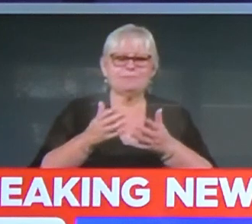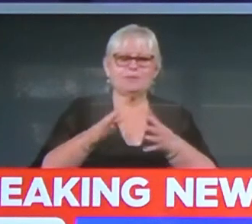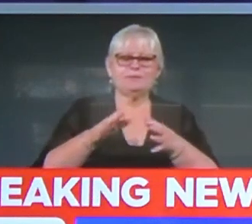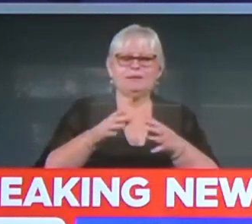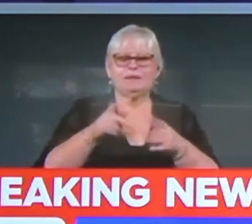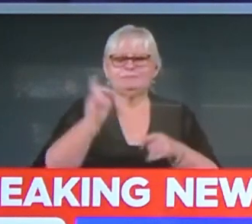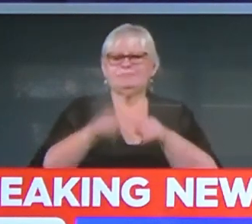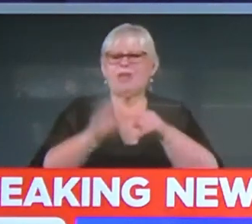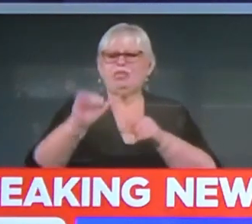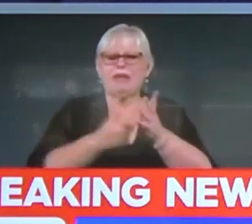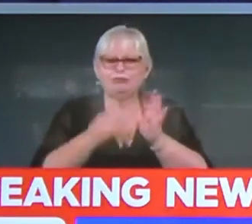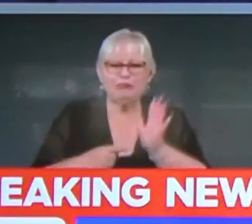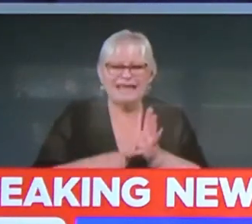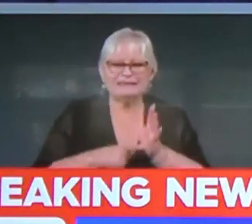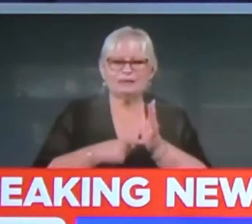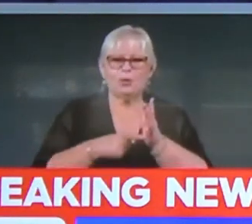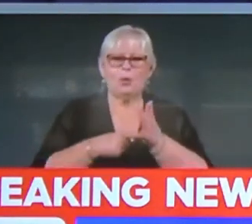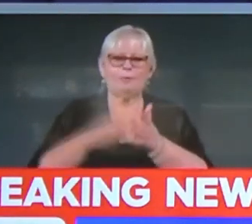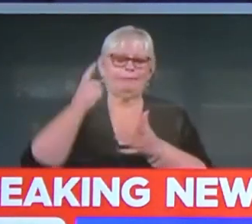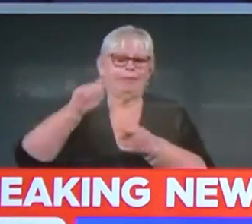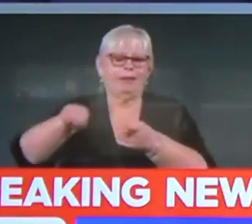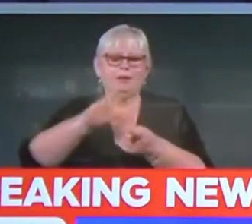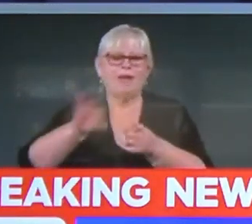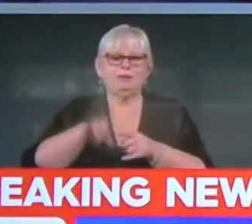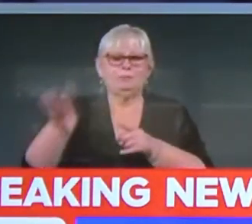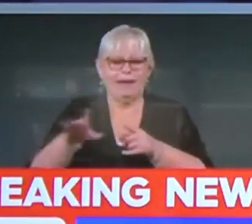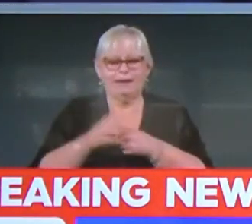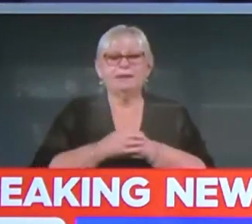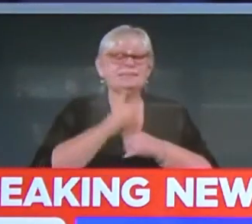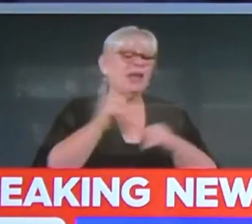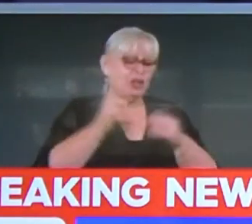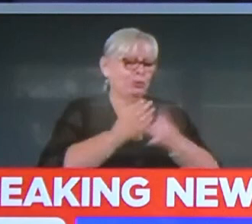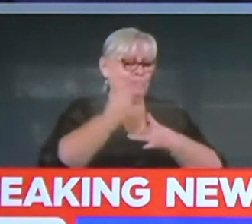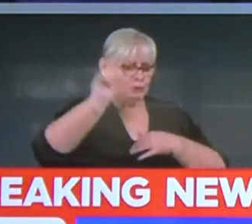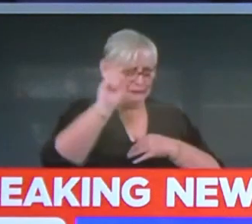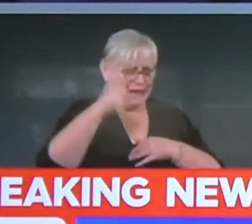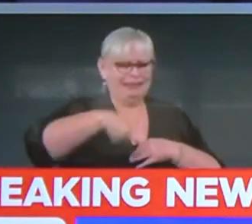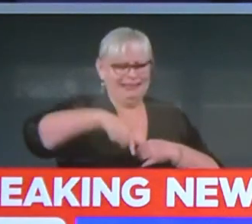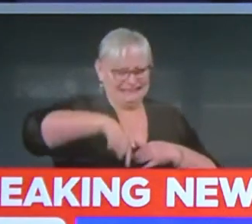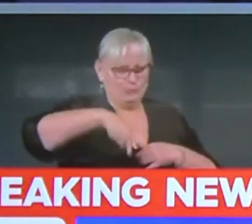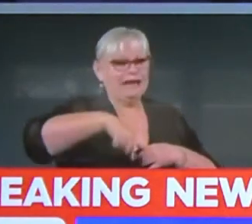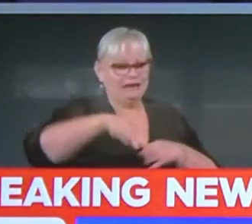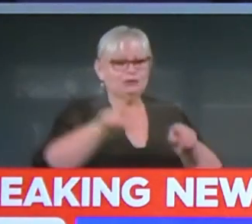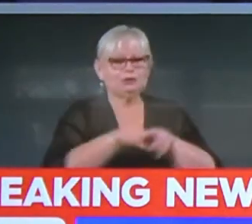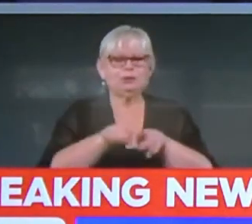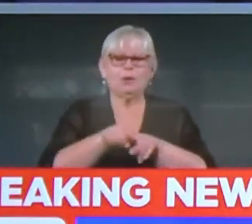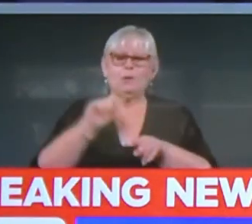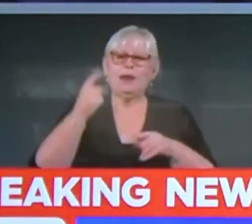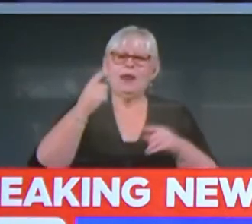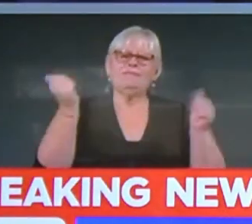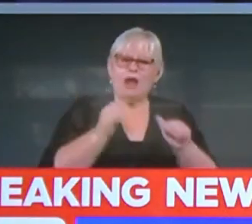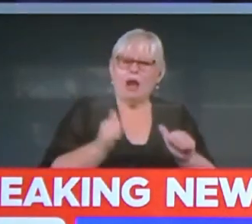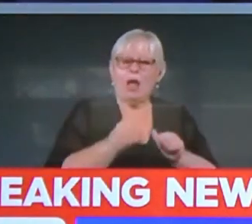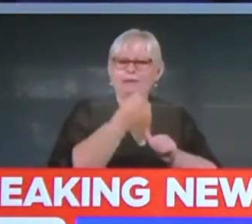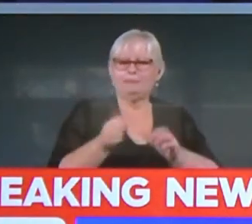Sure. A lot of progress has been made over the course of today, and over the course of this week we'll be looking to hopefully finalise